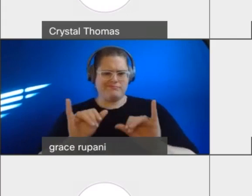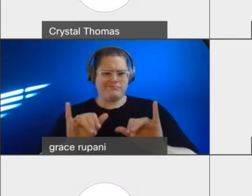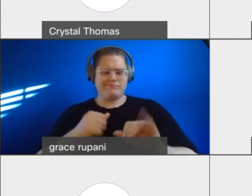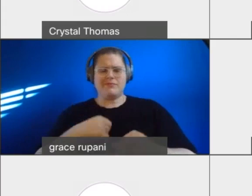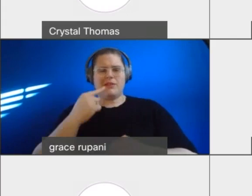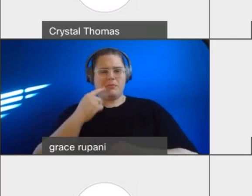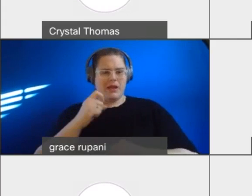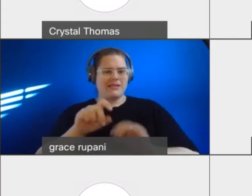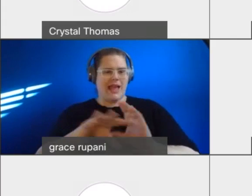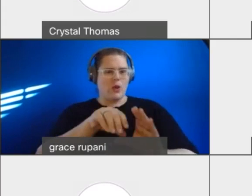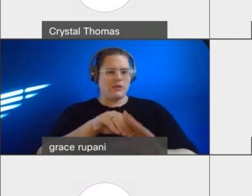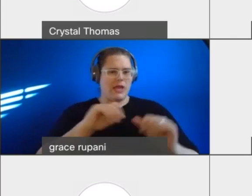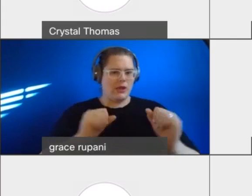this?